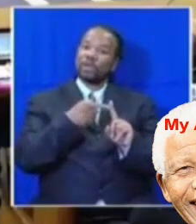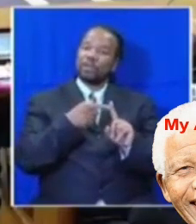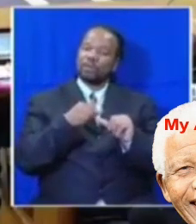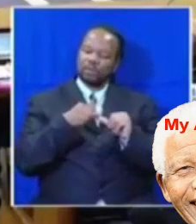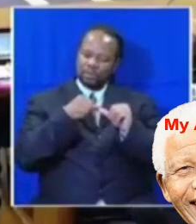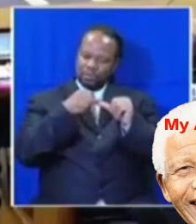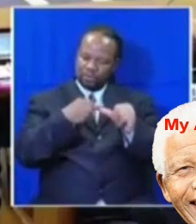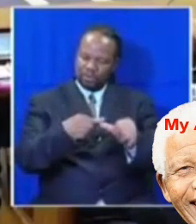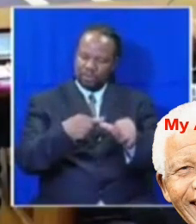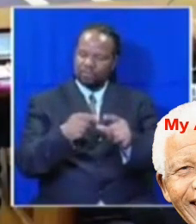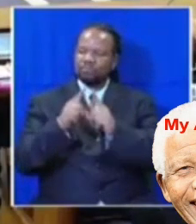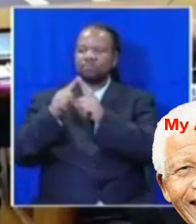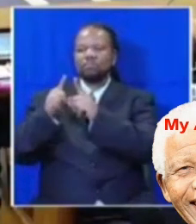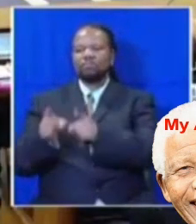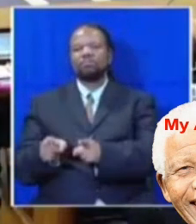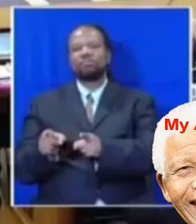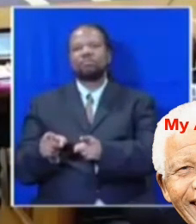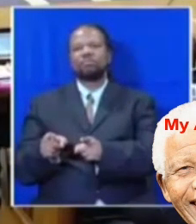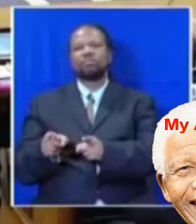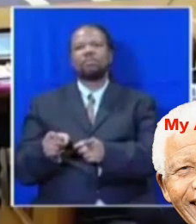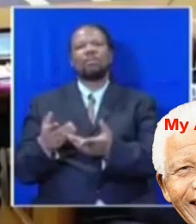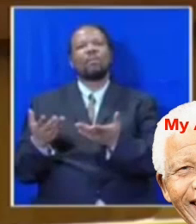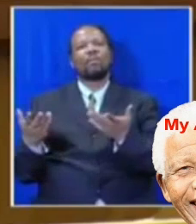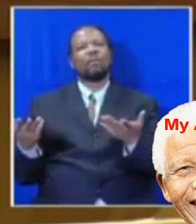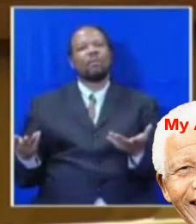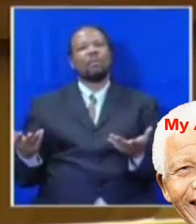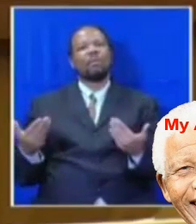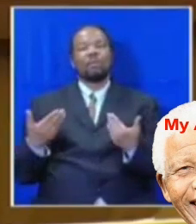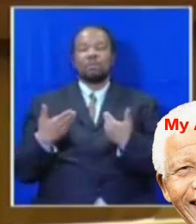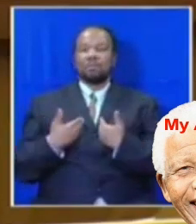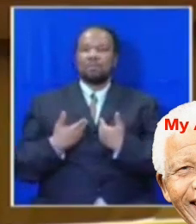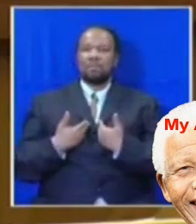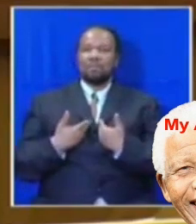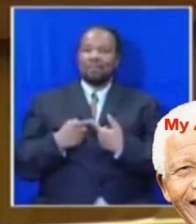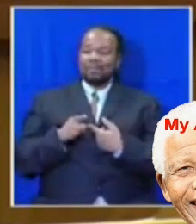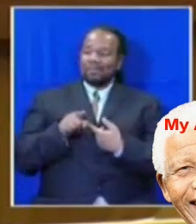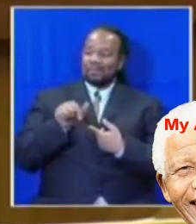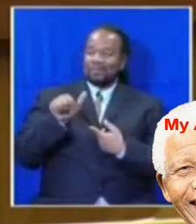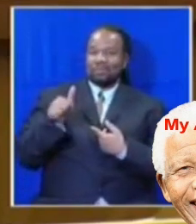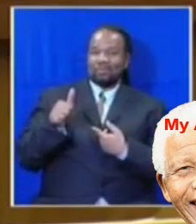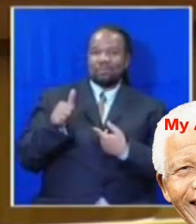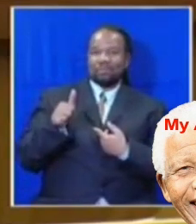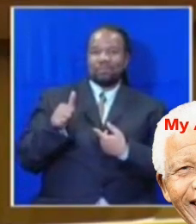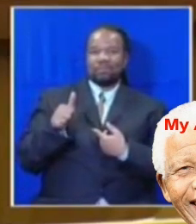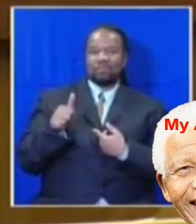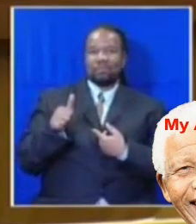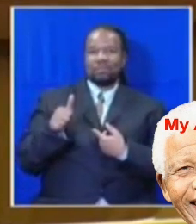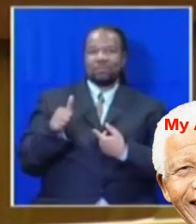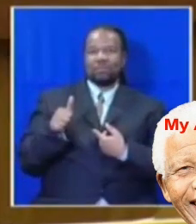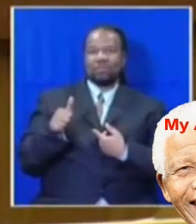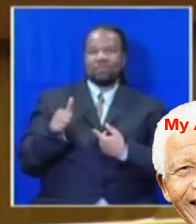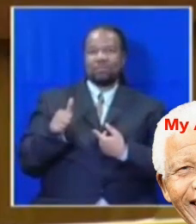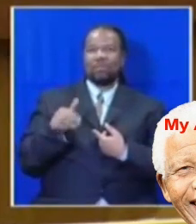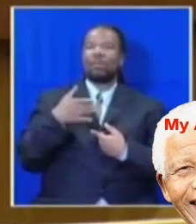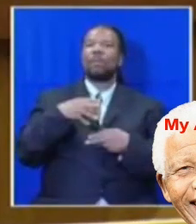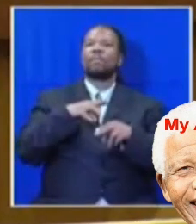honorable members, order. Whilst we are pained by these antics, we will continue Honorable to